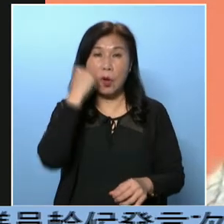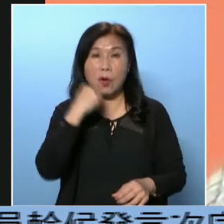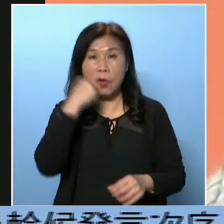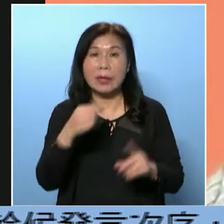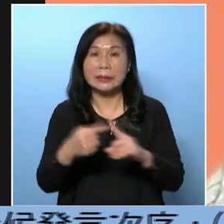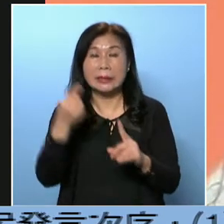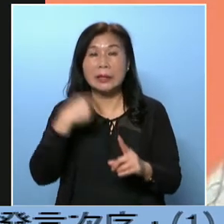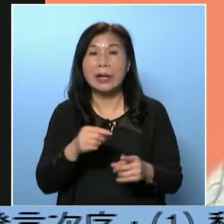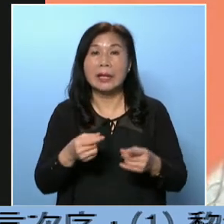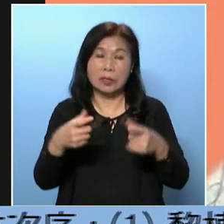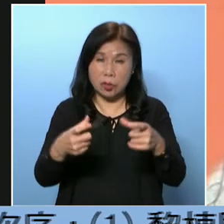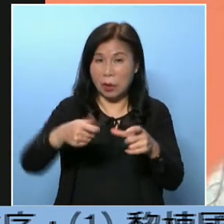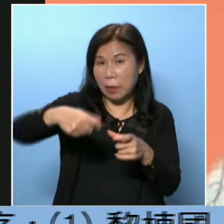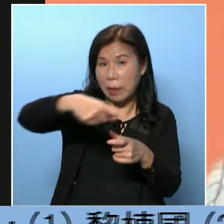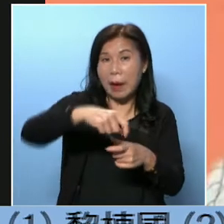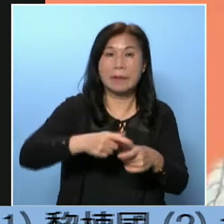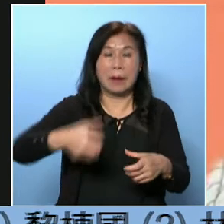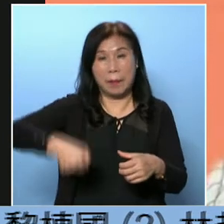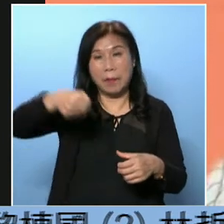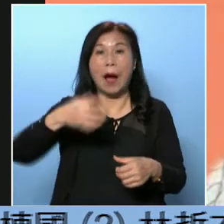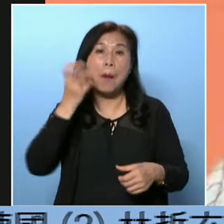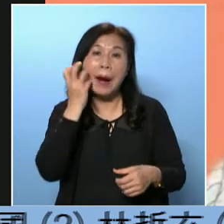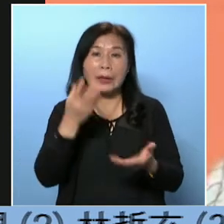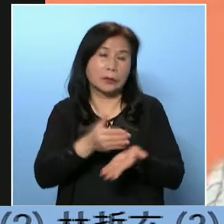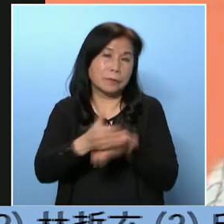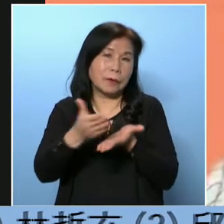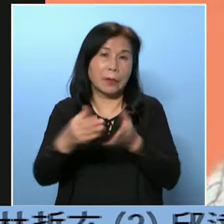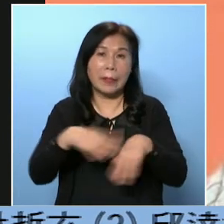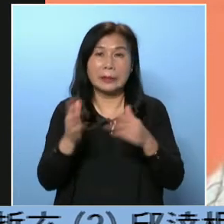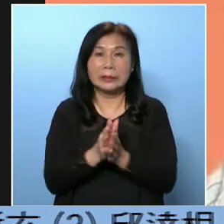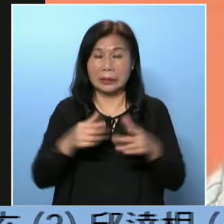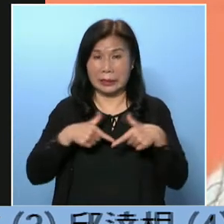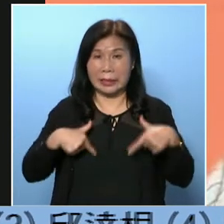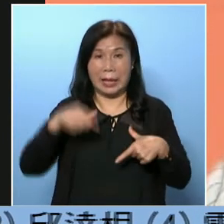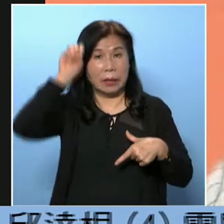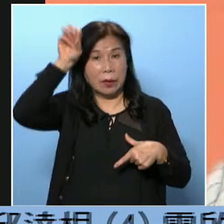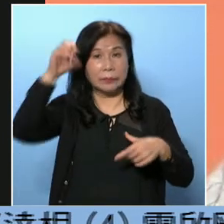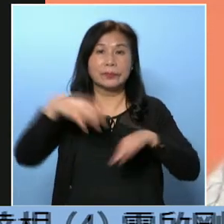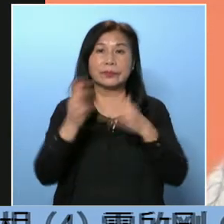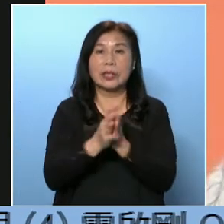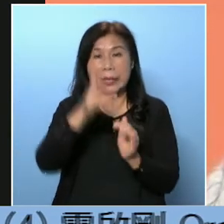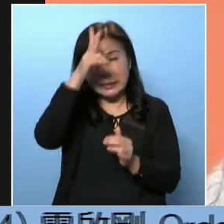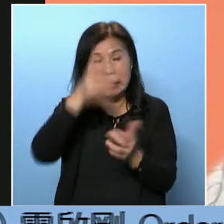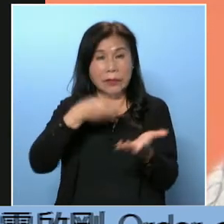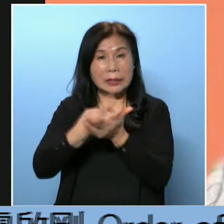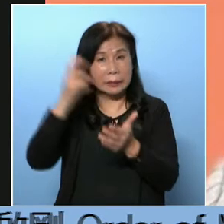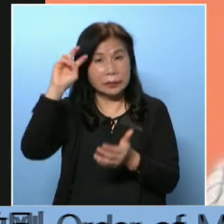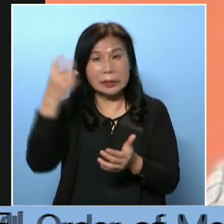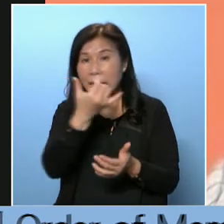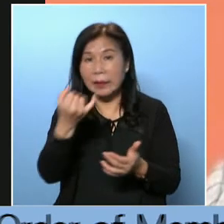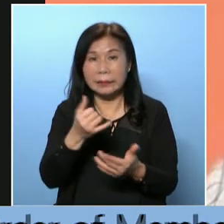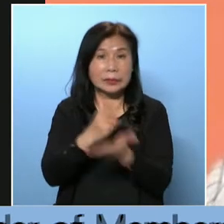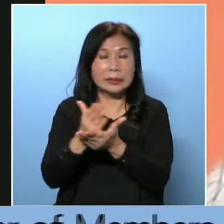For the elderly, you can consider giving them free canned food. Well, these are my bold suggestions, and the government can adjust